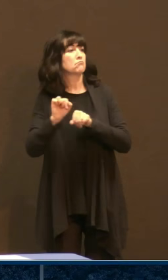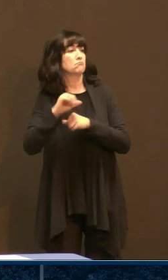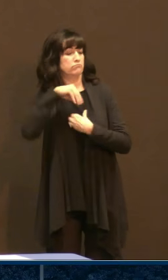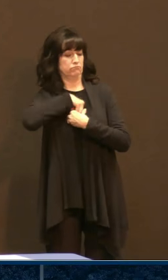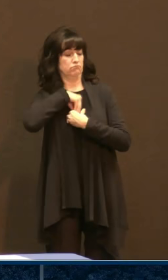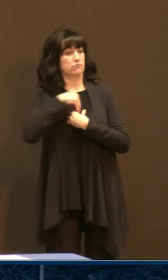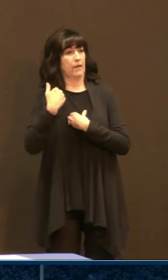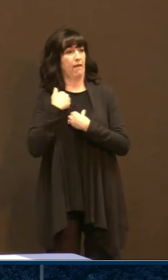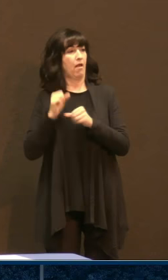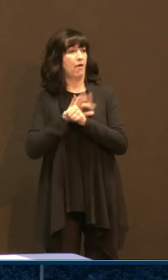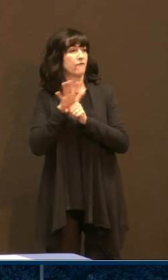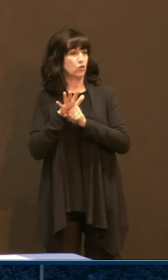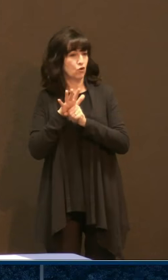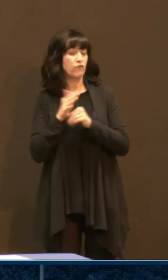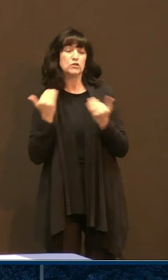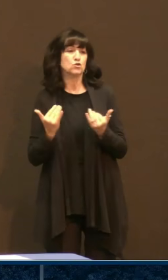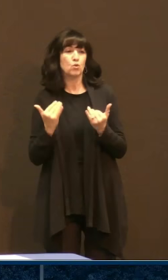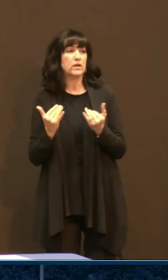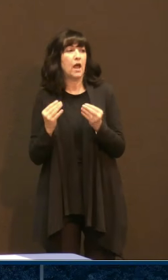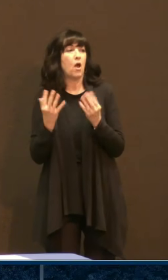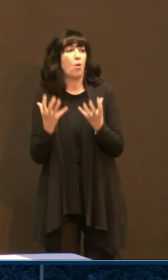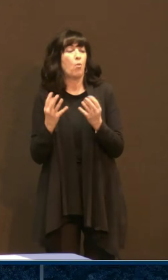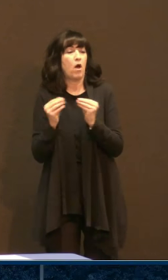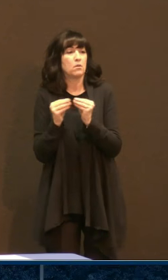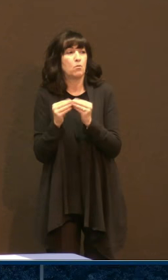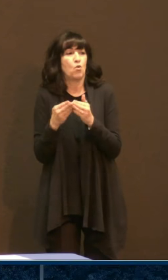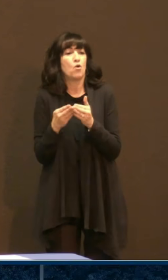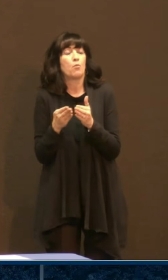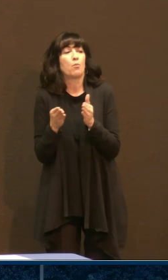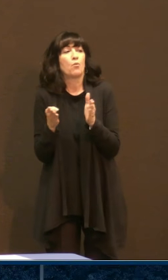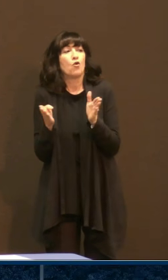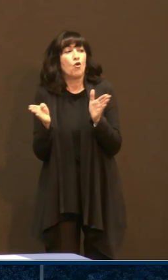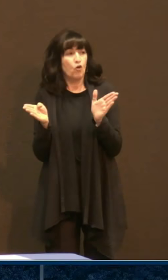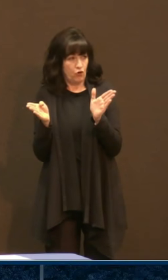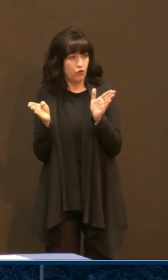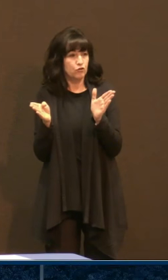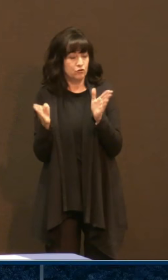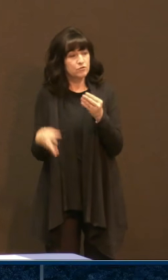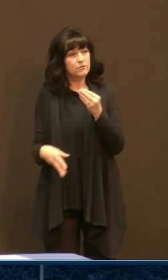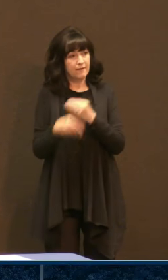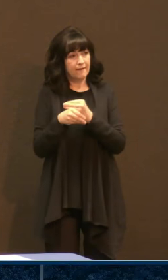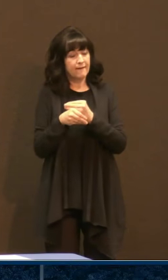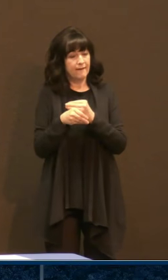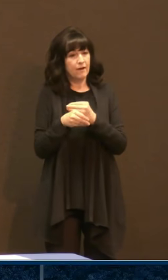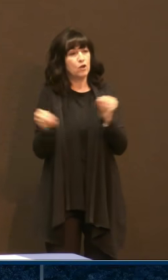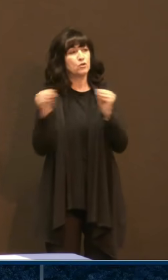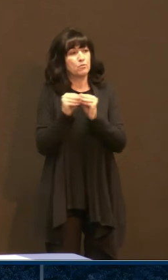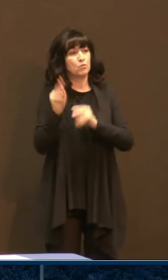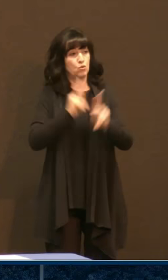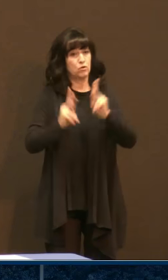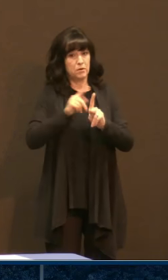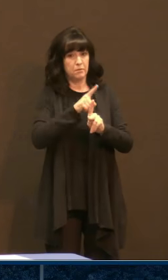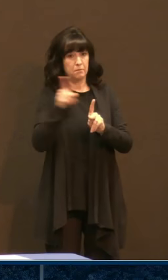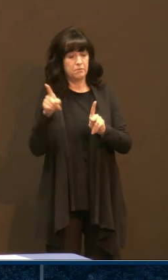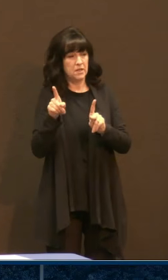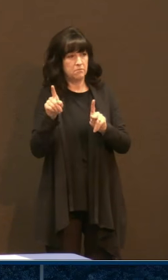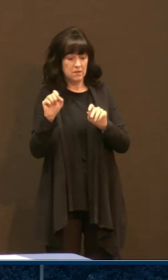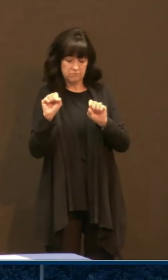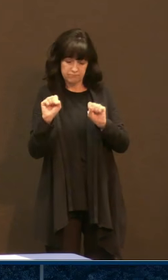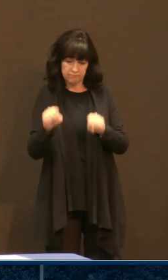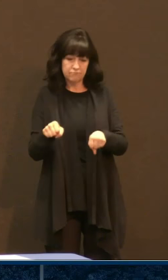broader screening, testing is going to be more important so that we can make sure that those who are positive